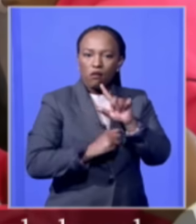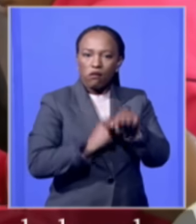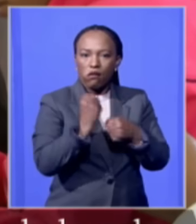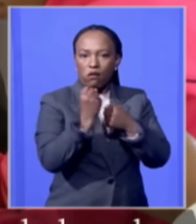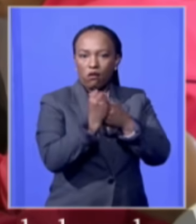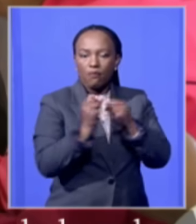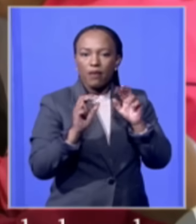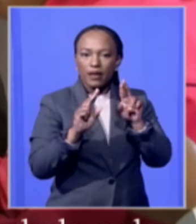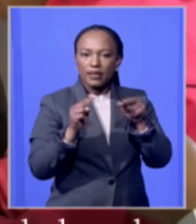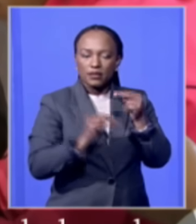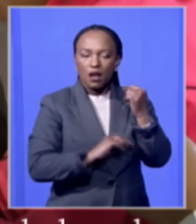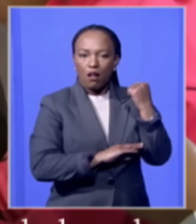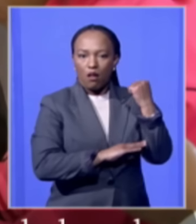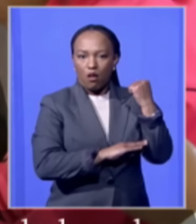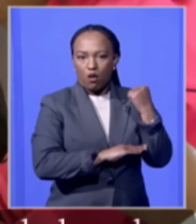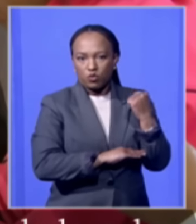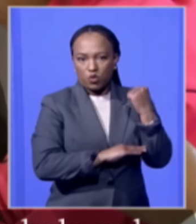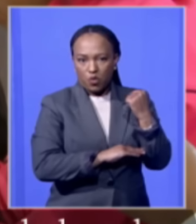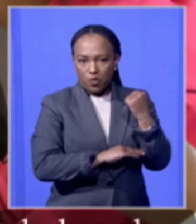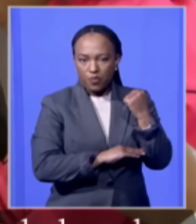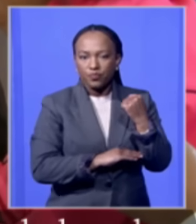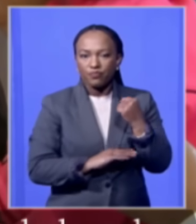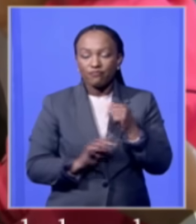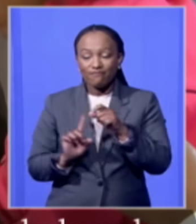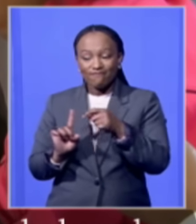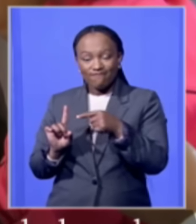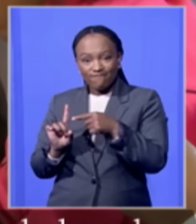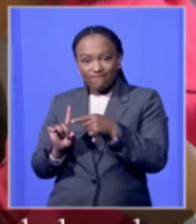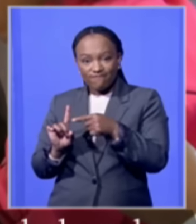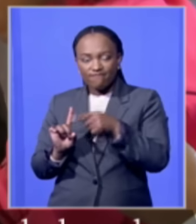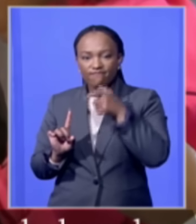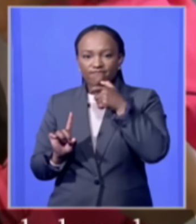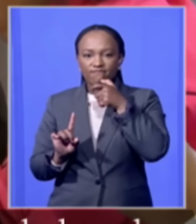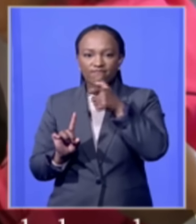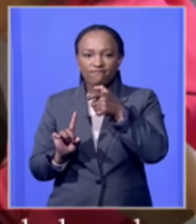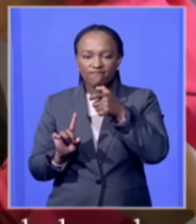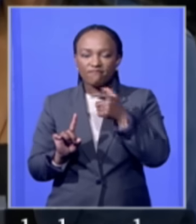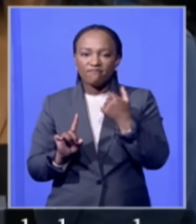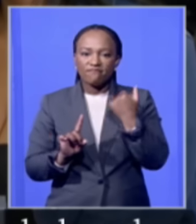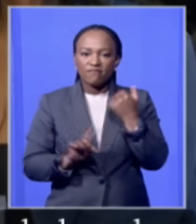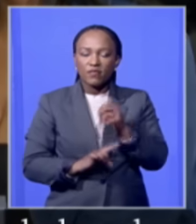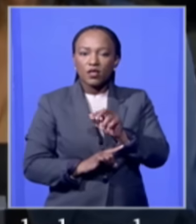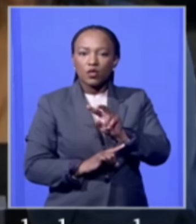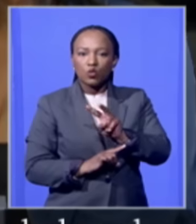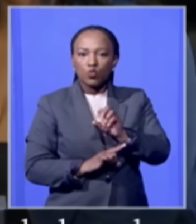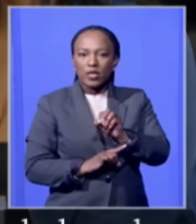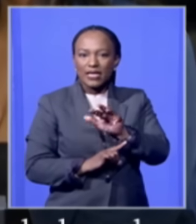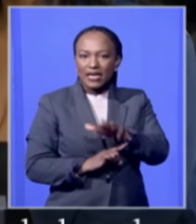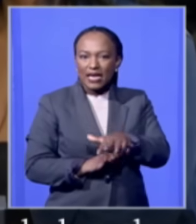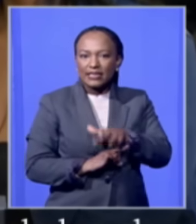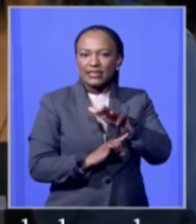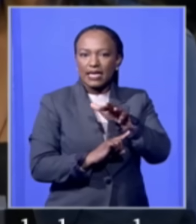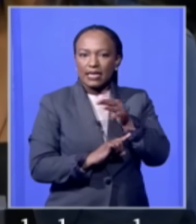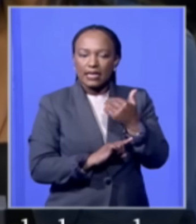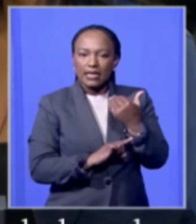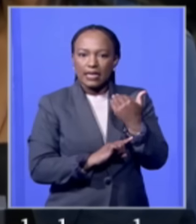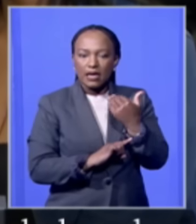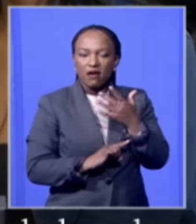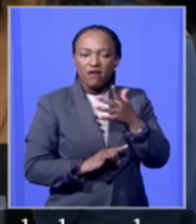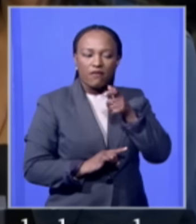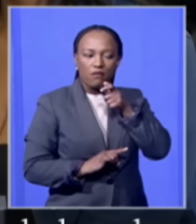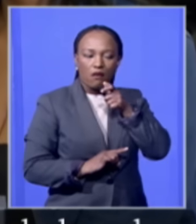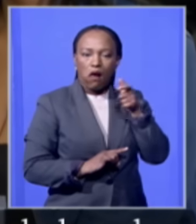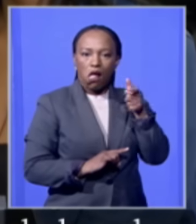National Lotteries Commission. Gape Swain o rweša maikarabelo kgopelong ya ka 2019 ya go